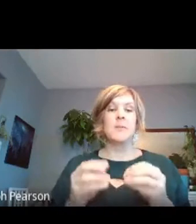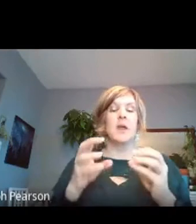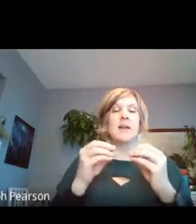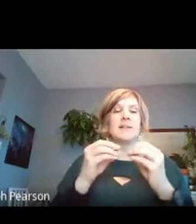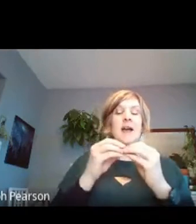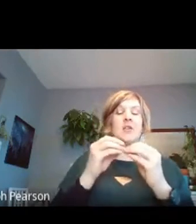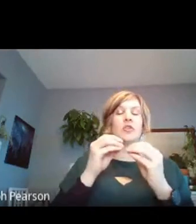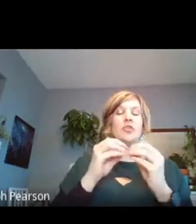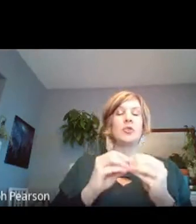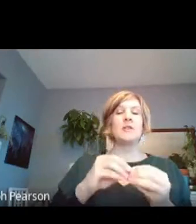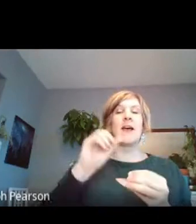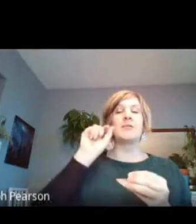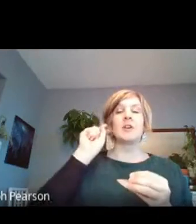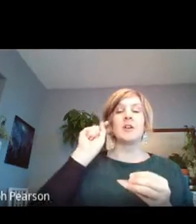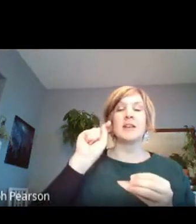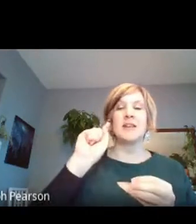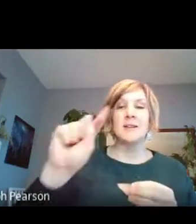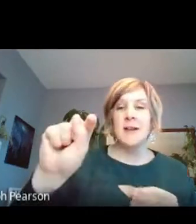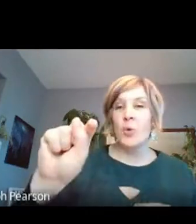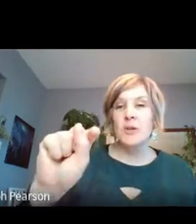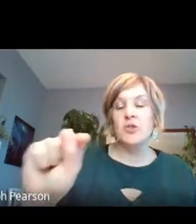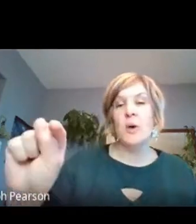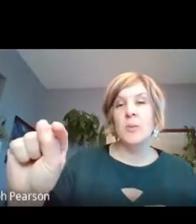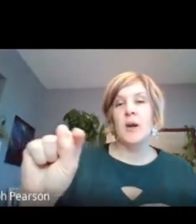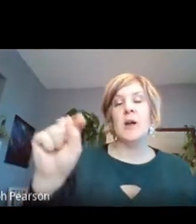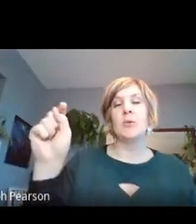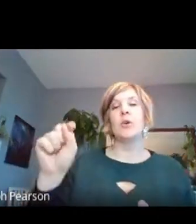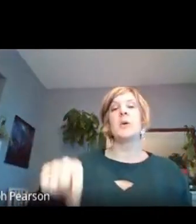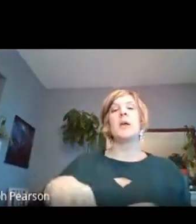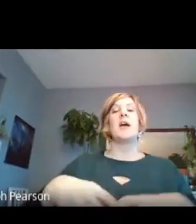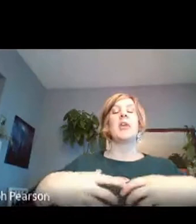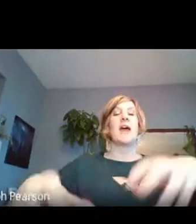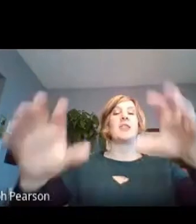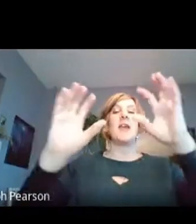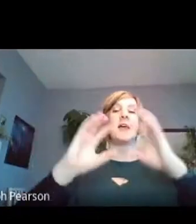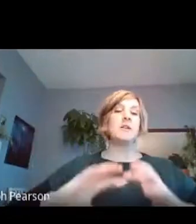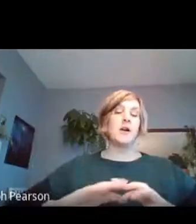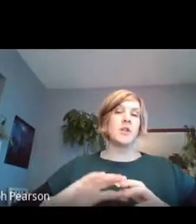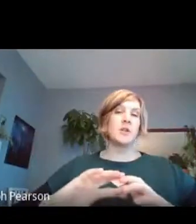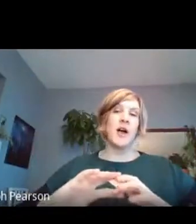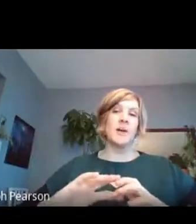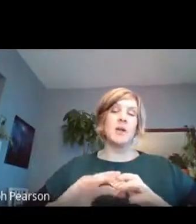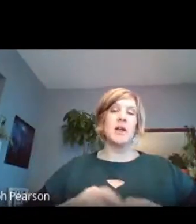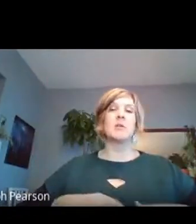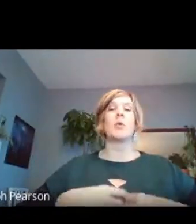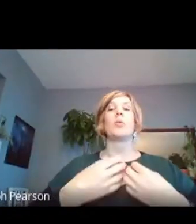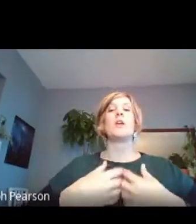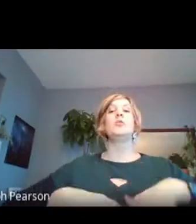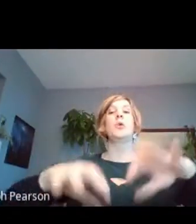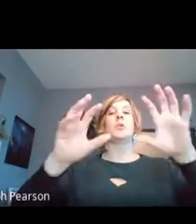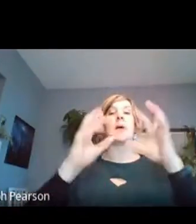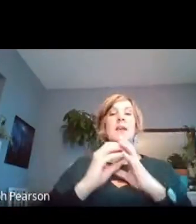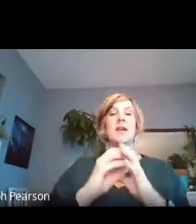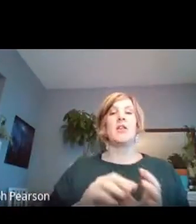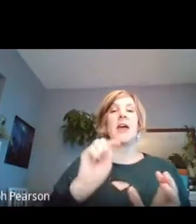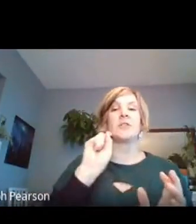here is that students have to click yes i'm going to join the breakout room and then at the end of the timed minutes or when